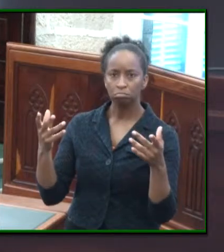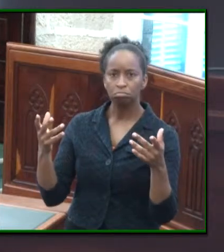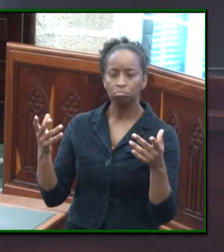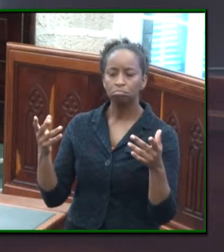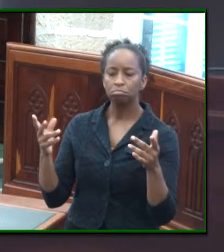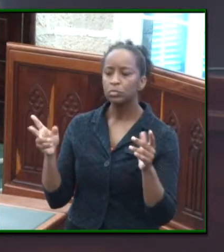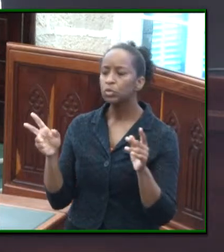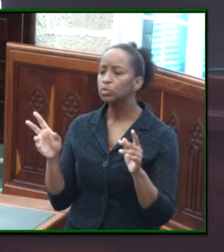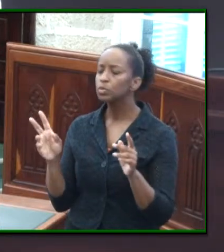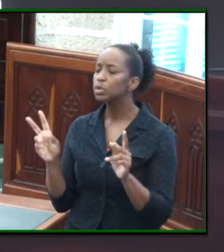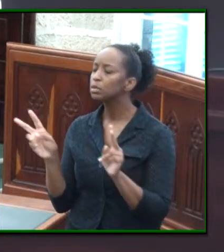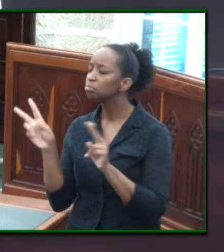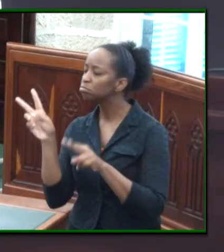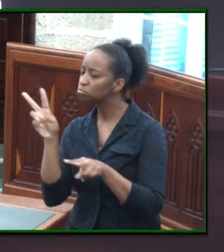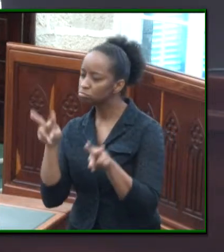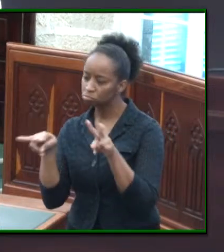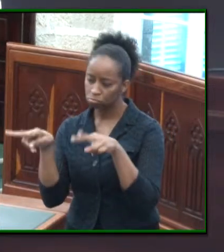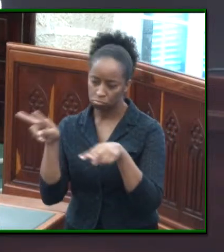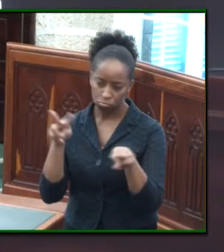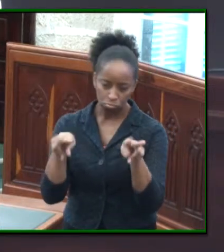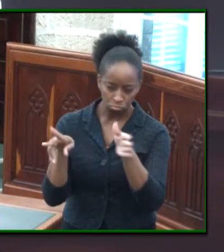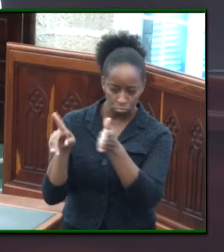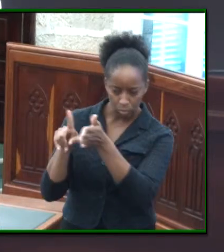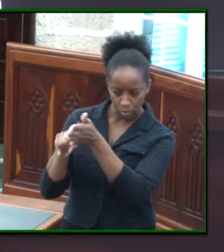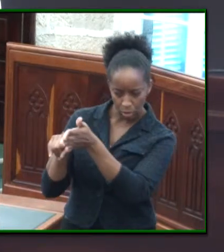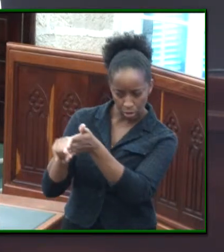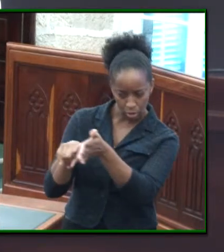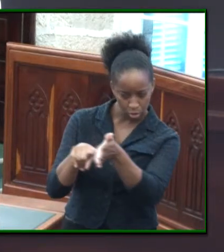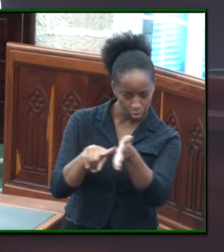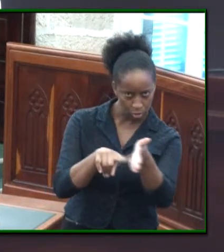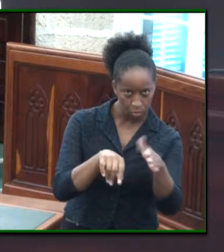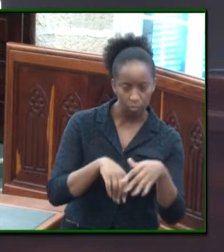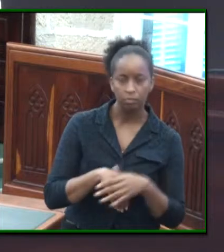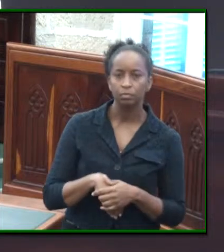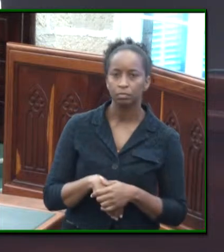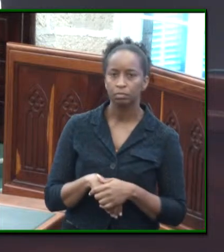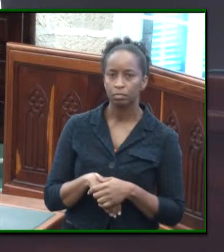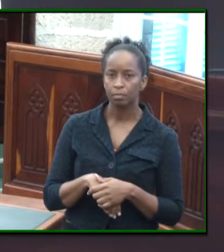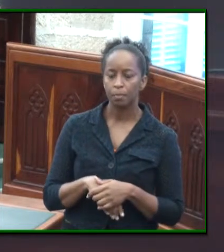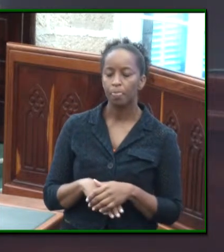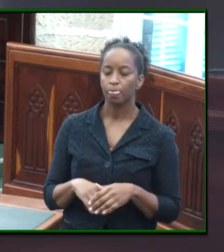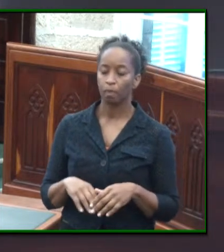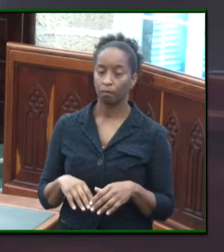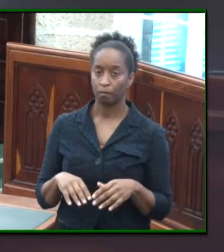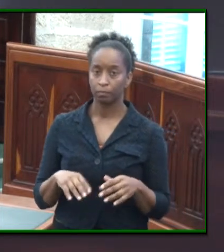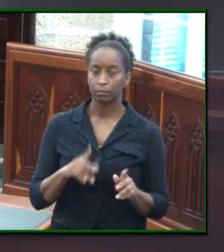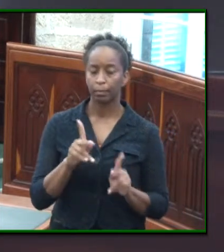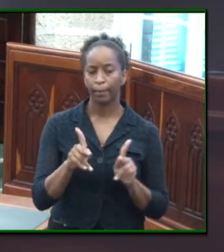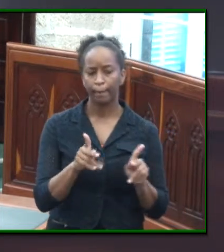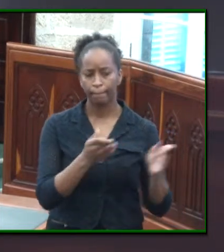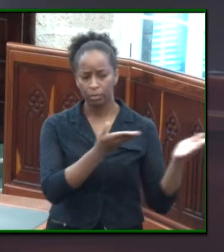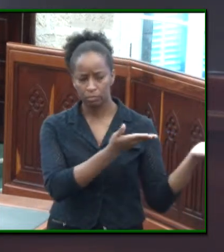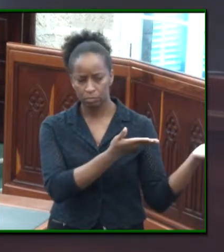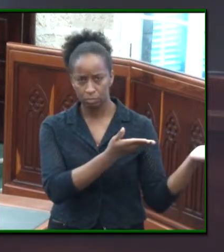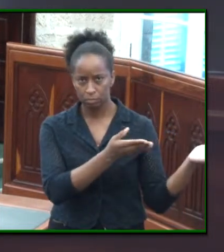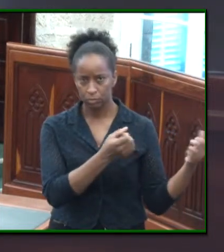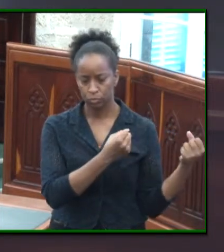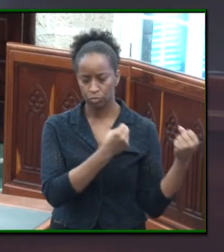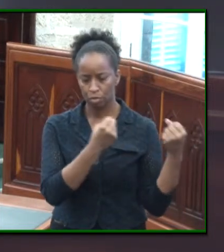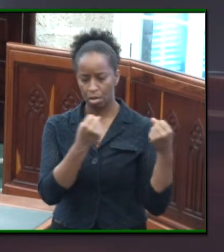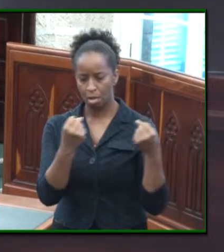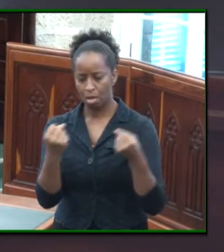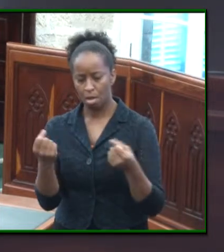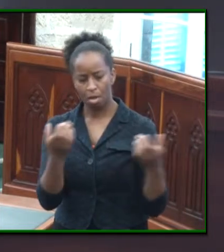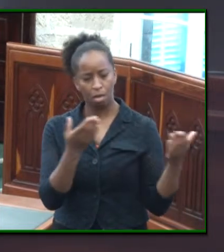some checks on persons when they arrive to display the goods for sale. We ask questions and persons